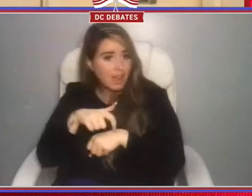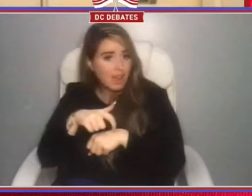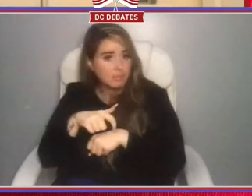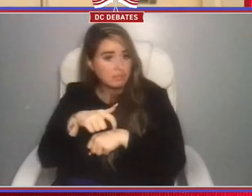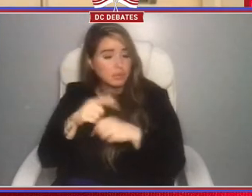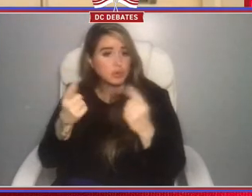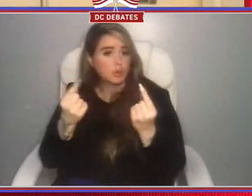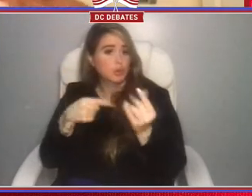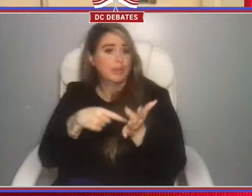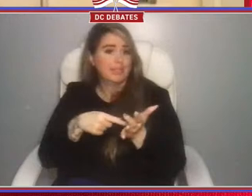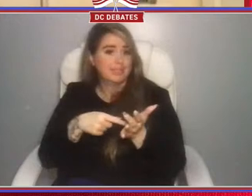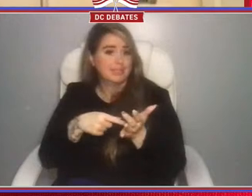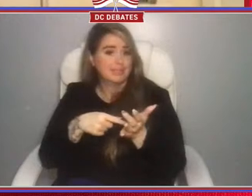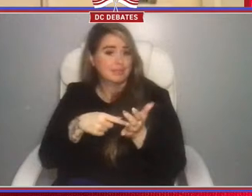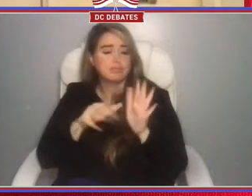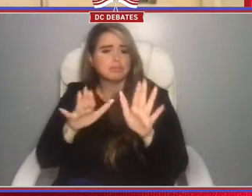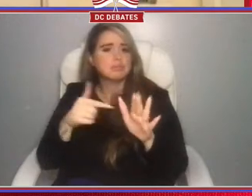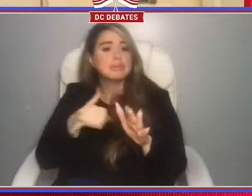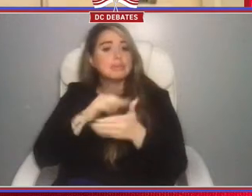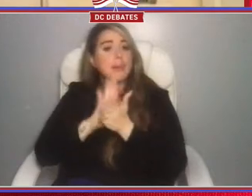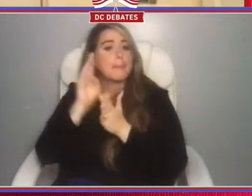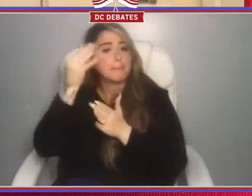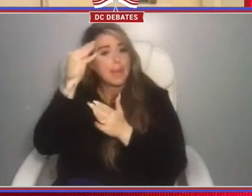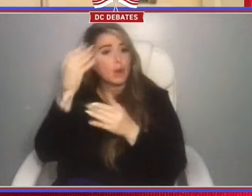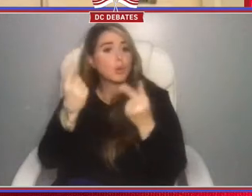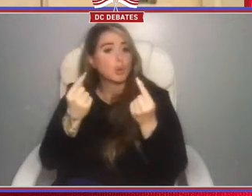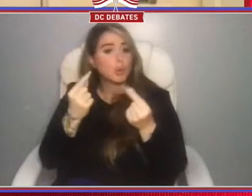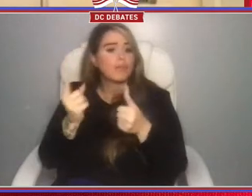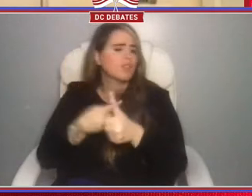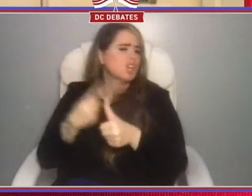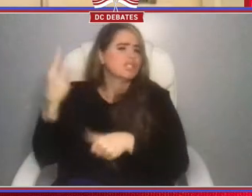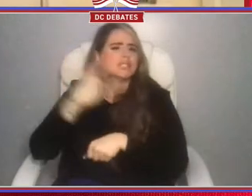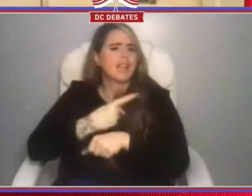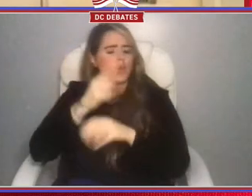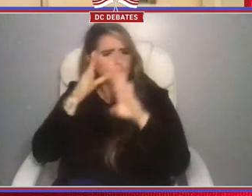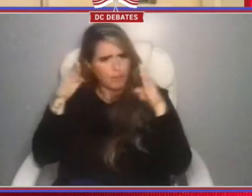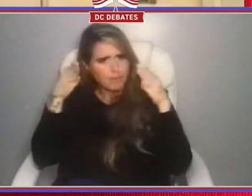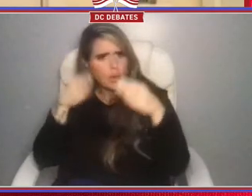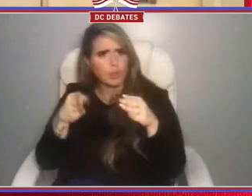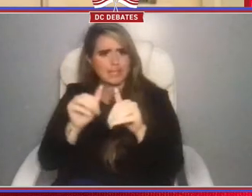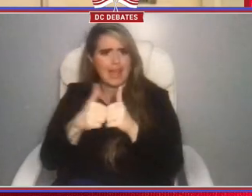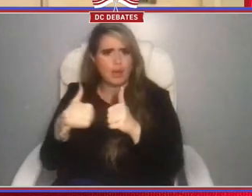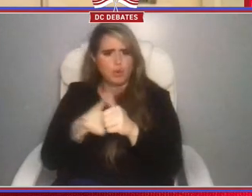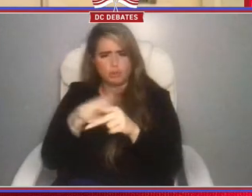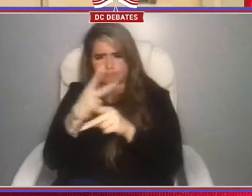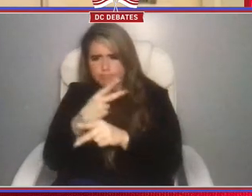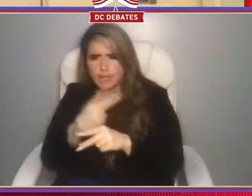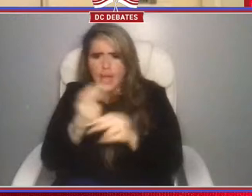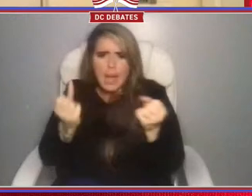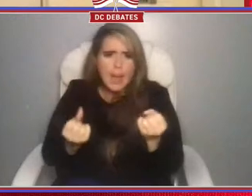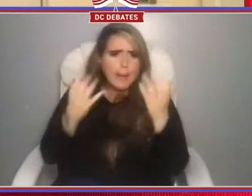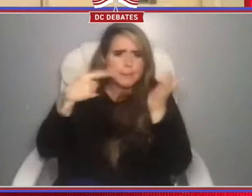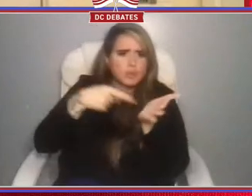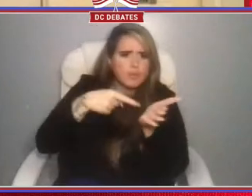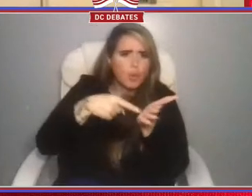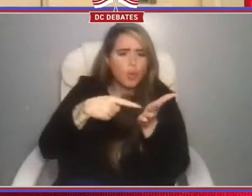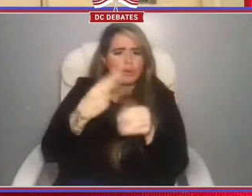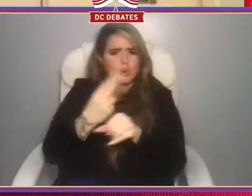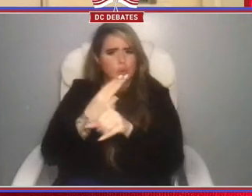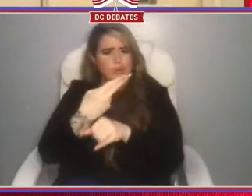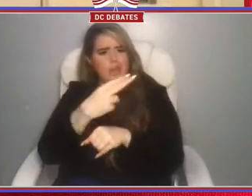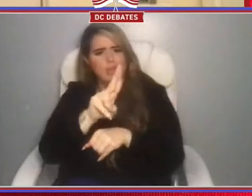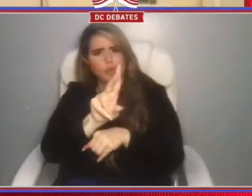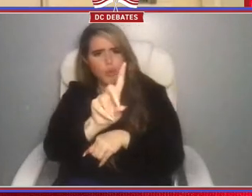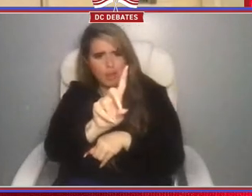day one, I will focus on changing how we calculate affordable housing. We're using HUD's formula of AMI.